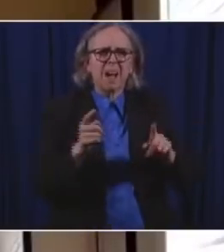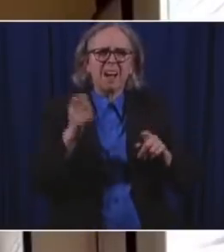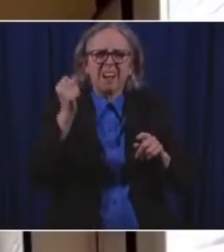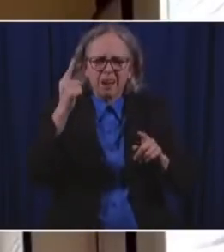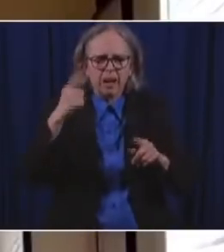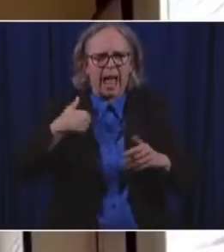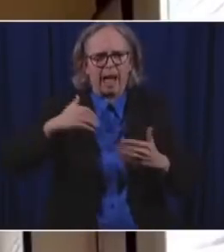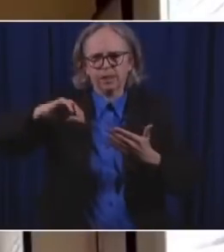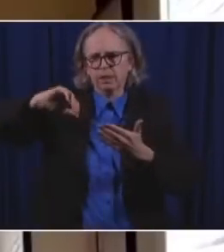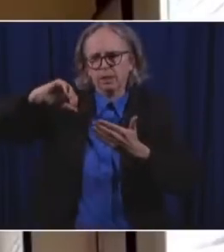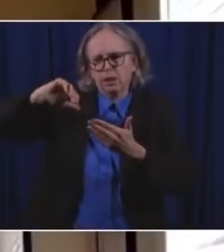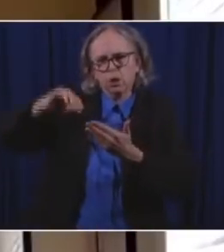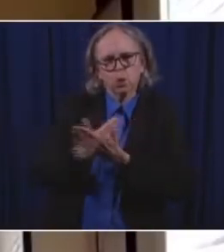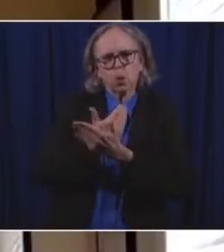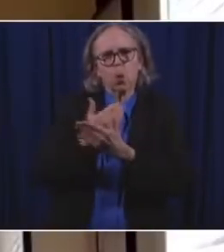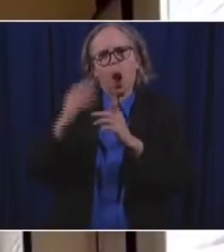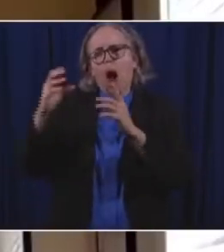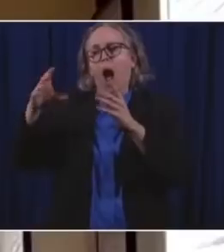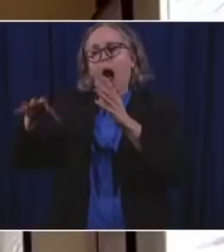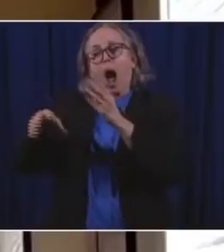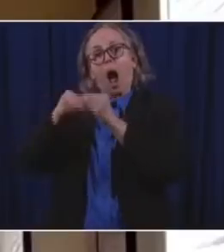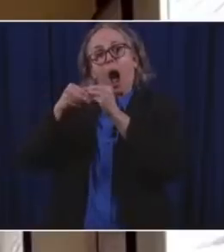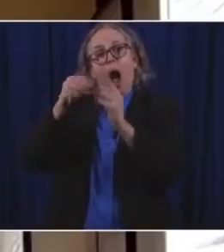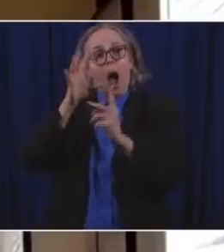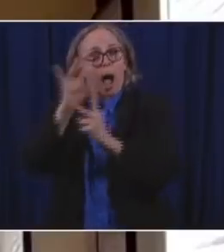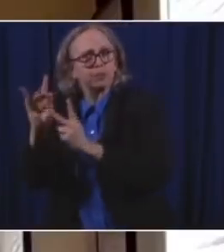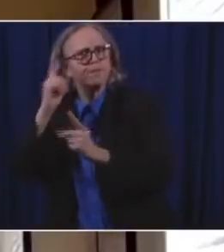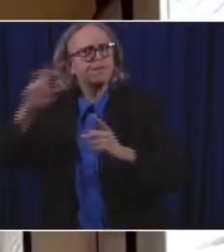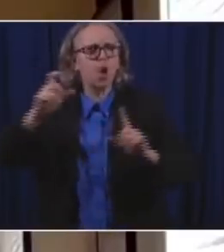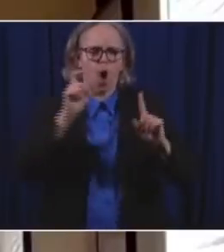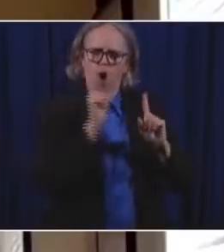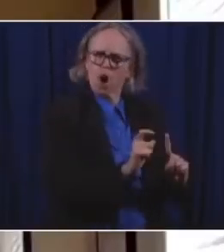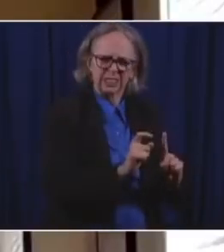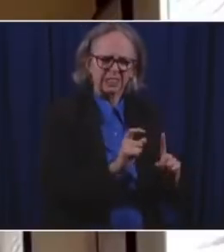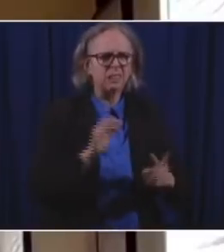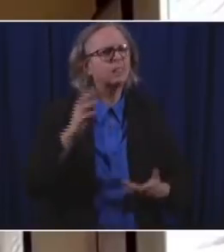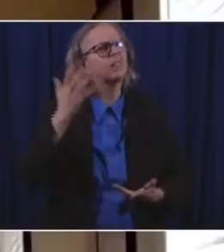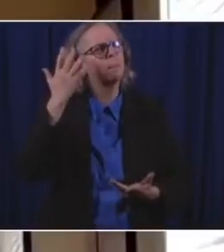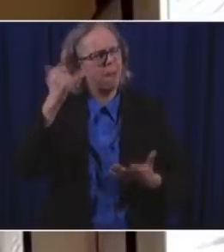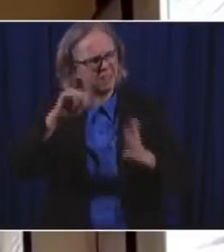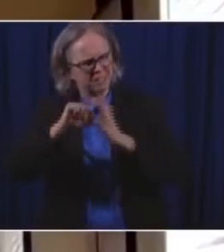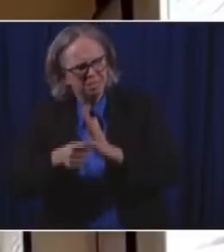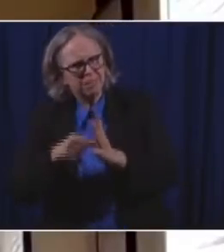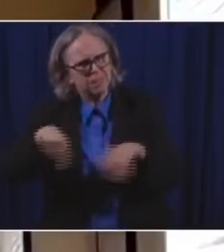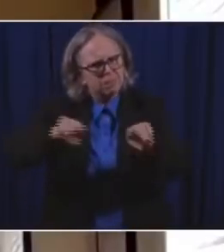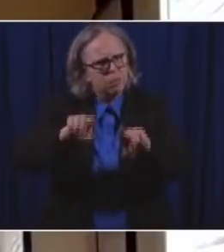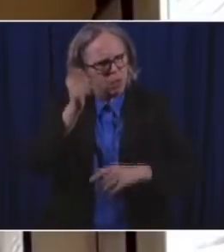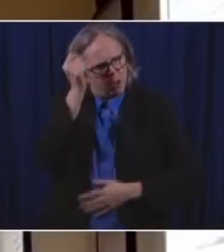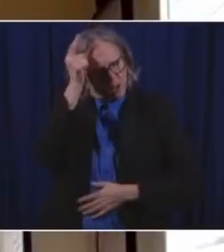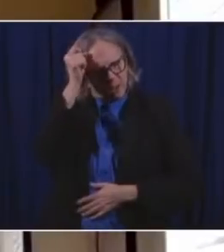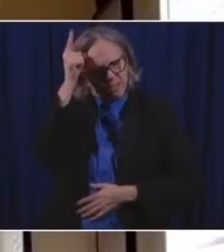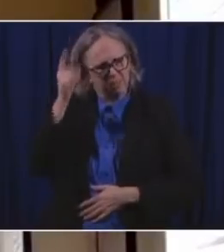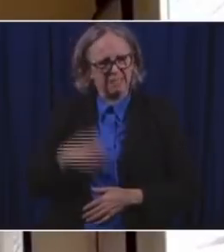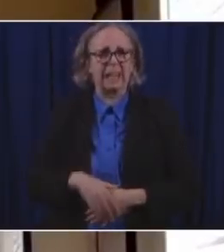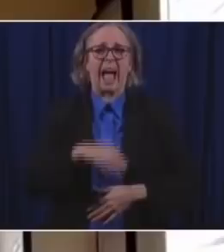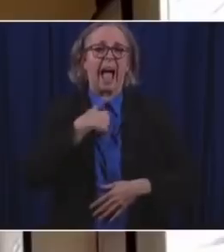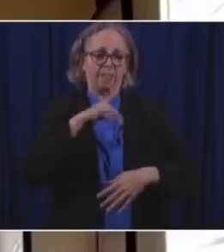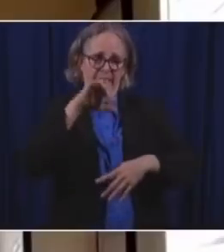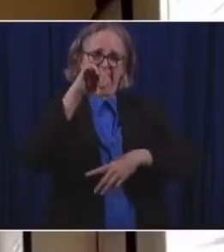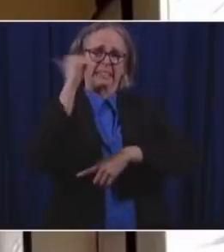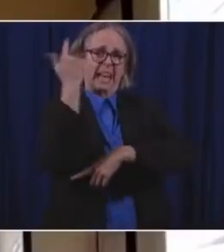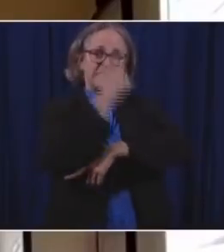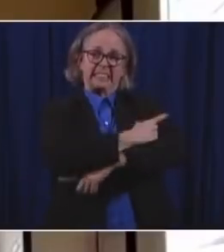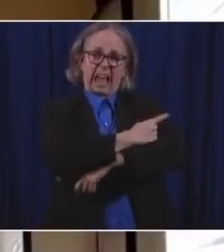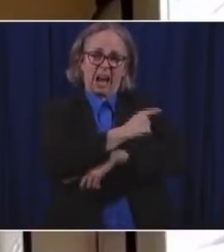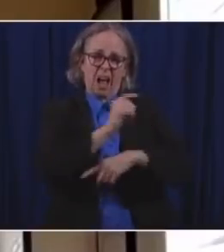quarantining that will be reasonable for many Ohioans. A 10-day option that does not require testing,